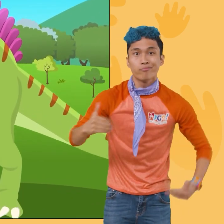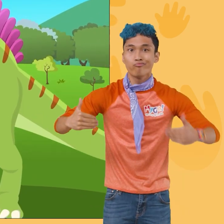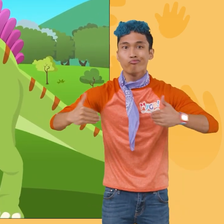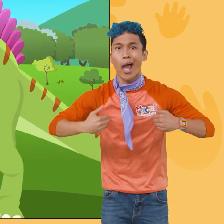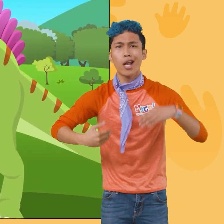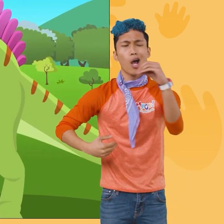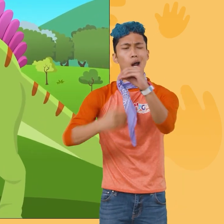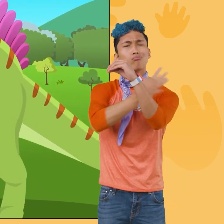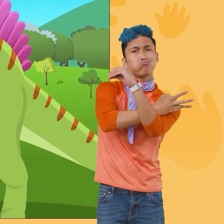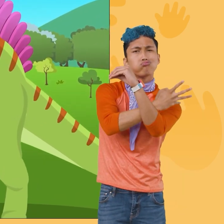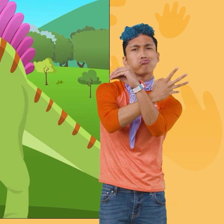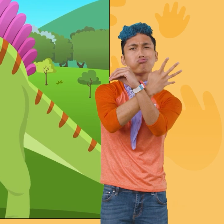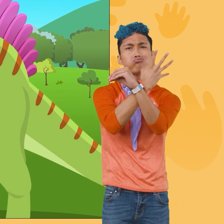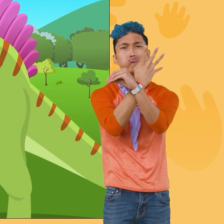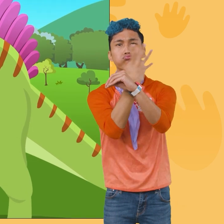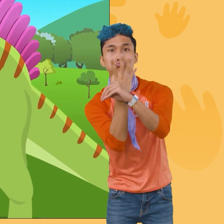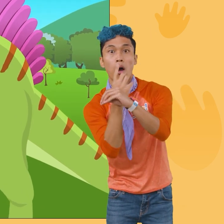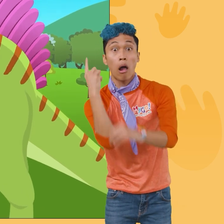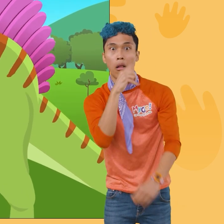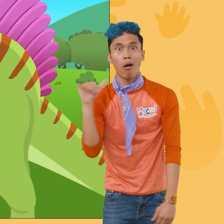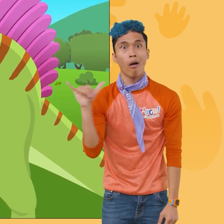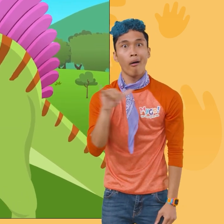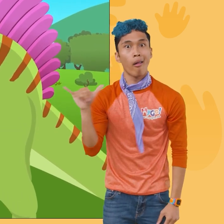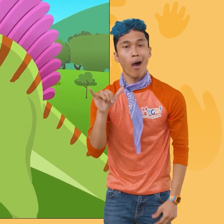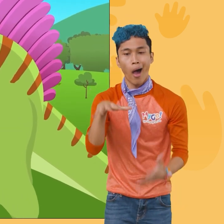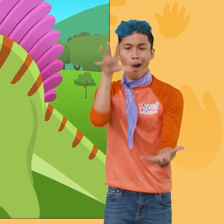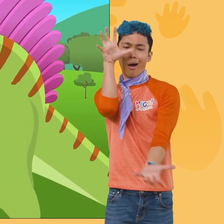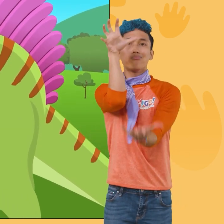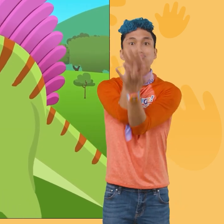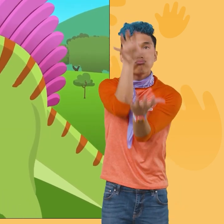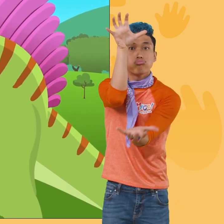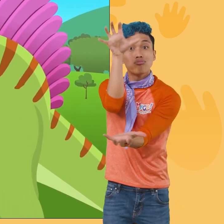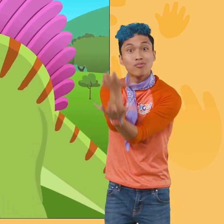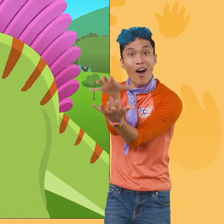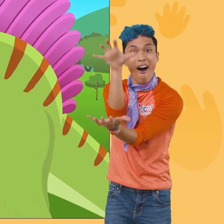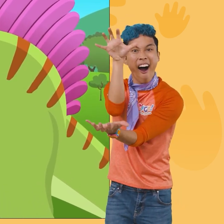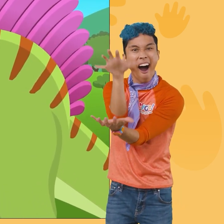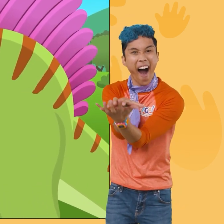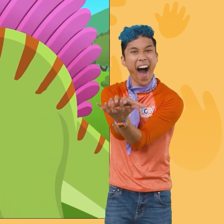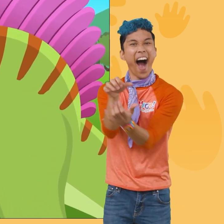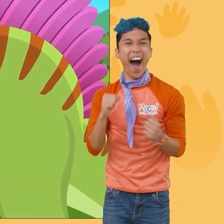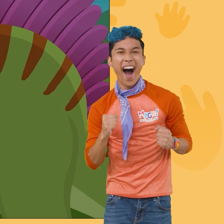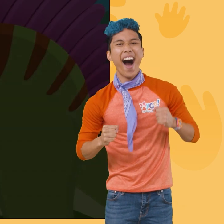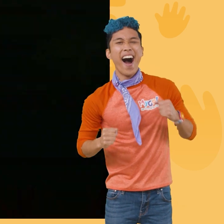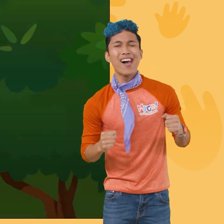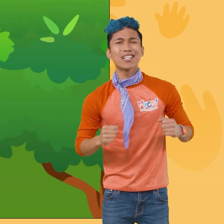had a spine like a sail, and they looked quite a bit like a crocodile.